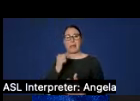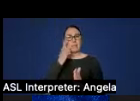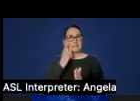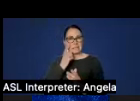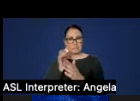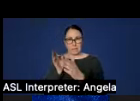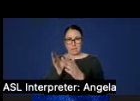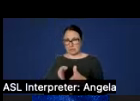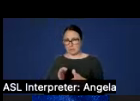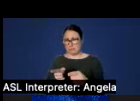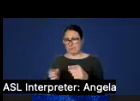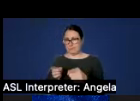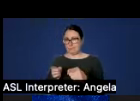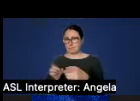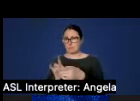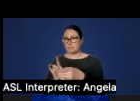Let's see.